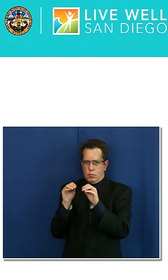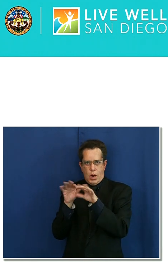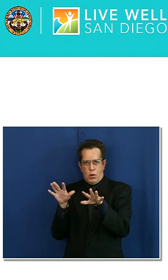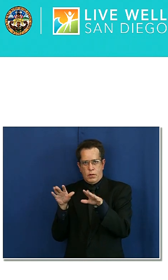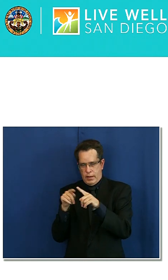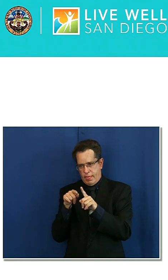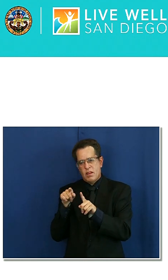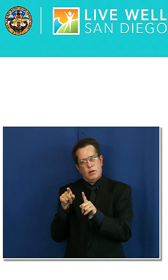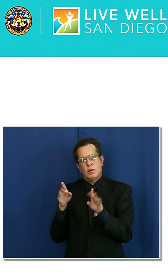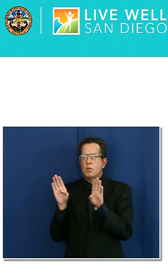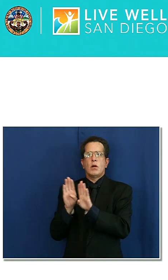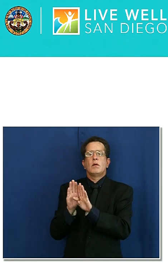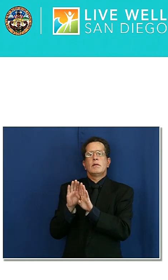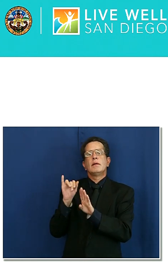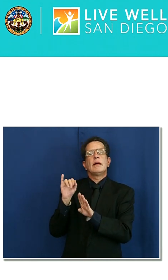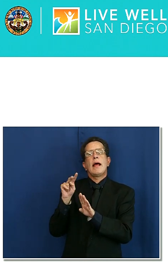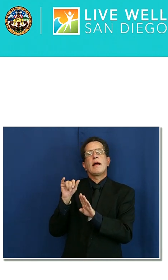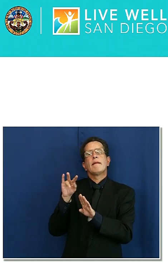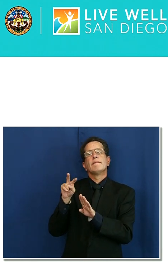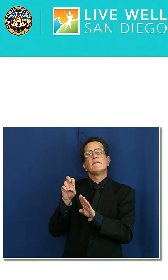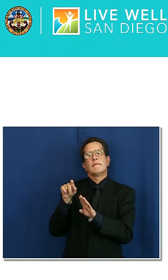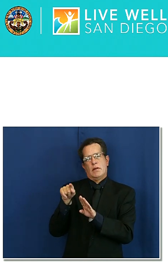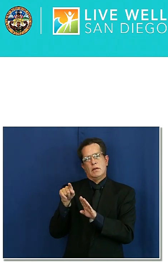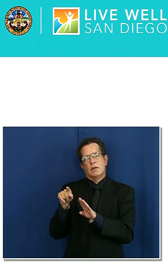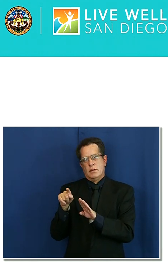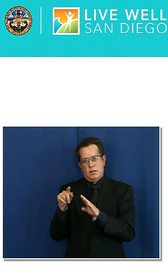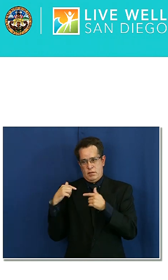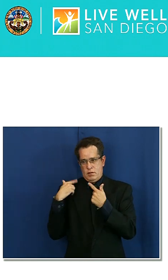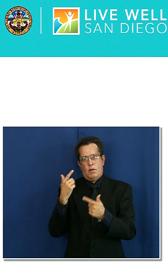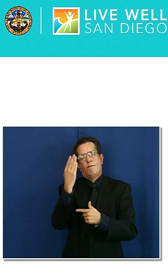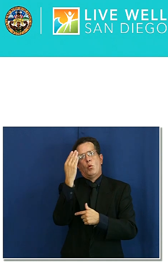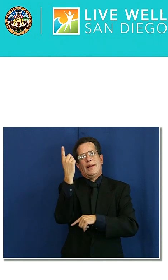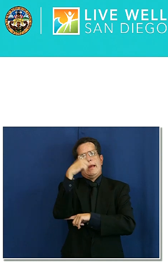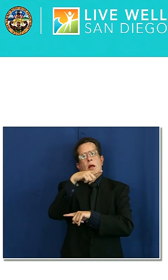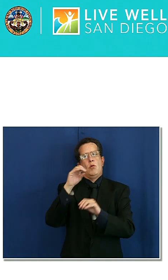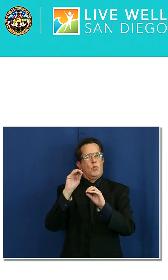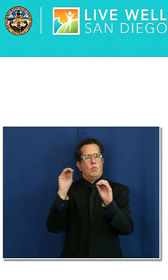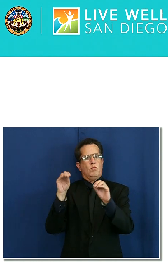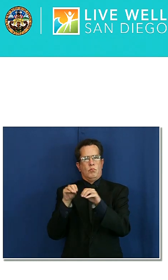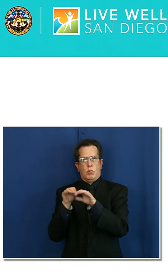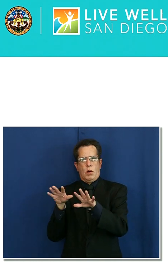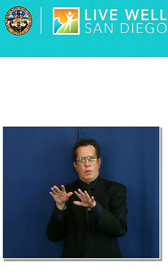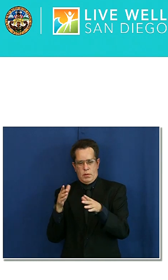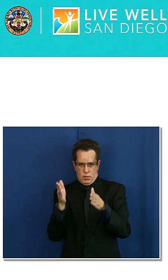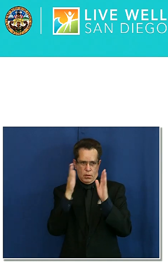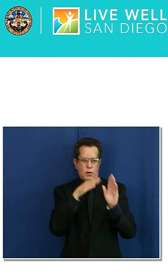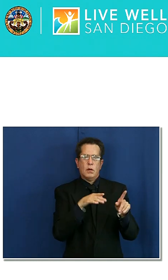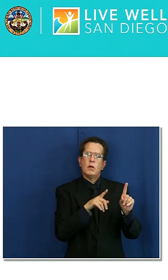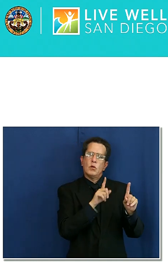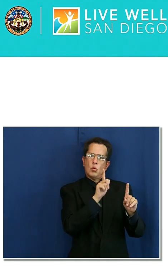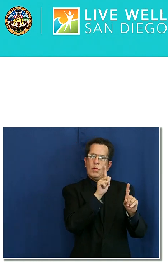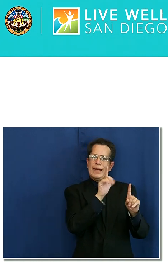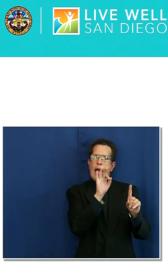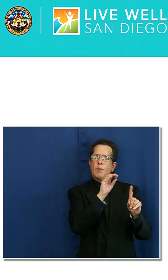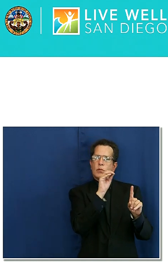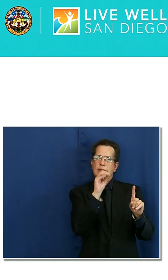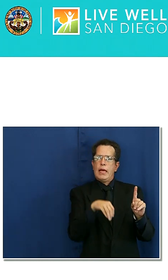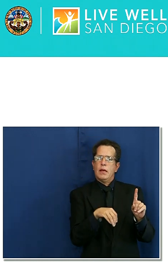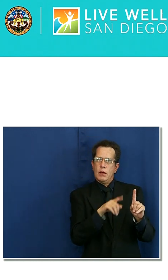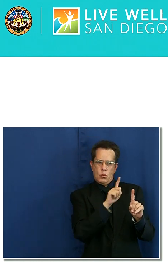occurring in these settings in the past 14 days or longer. This leaves 126, or